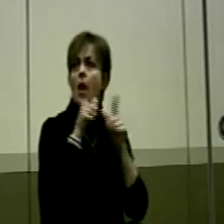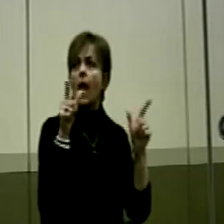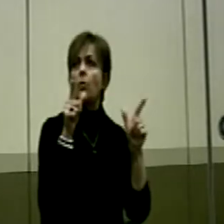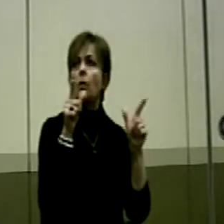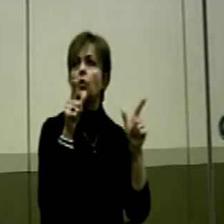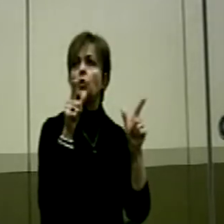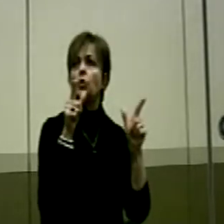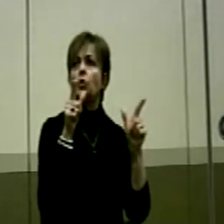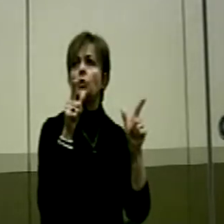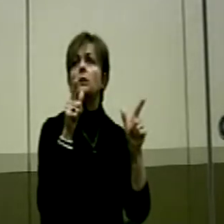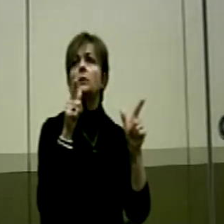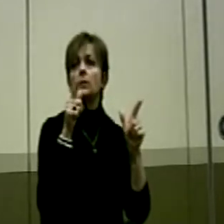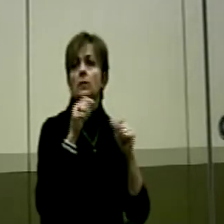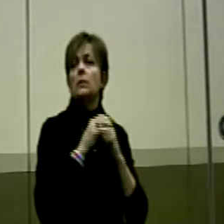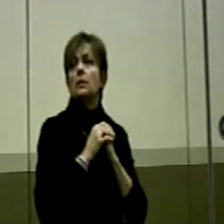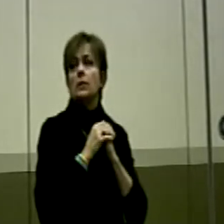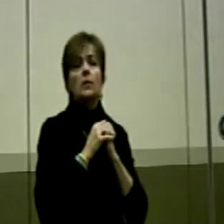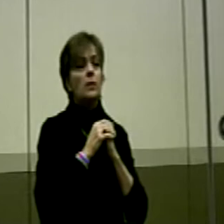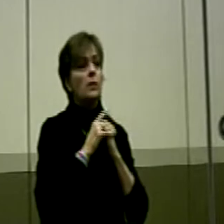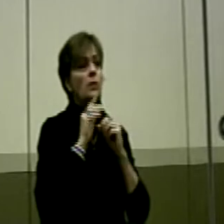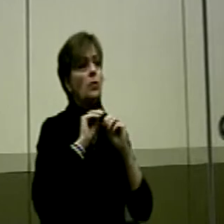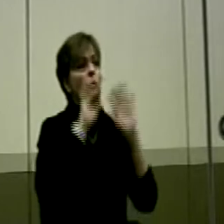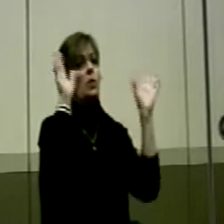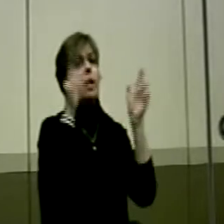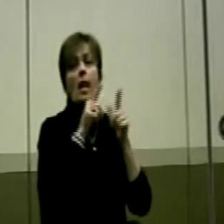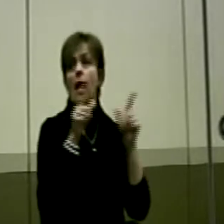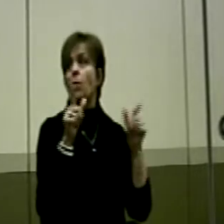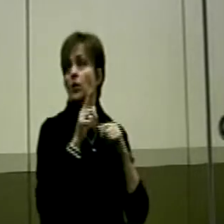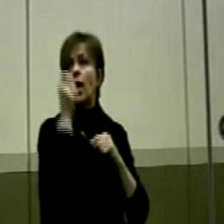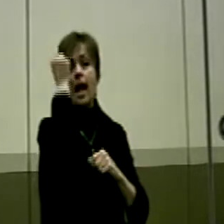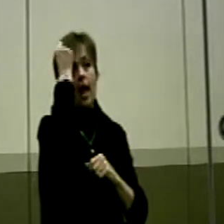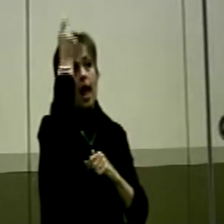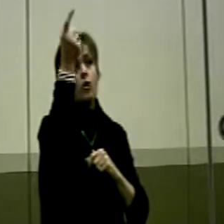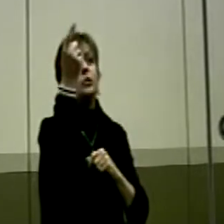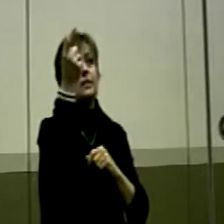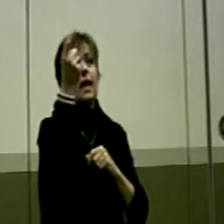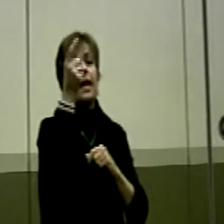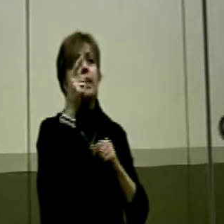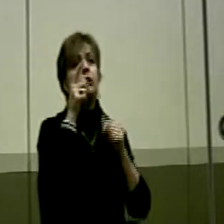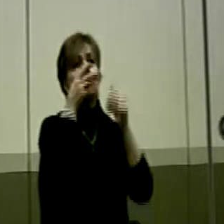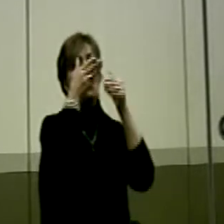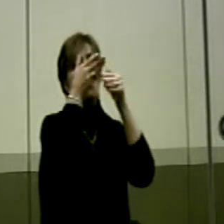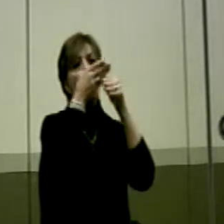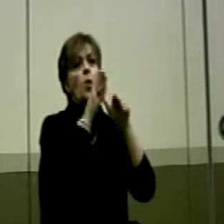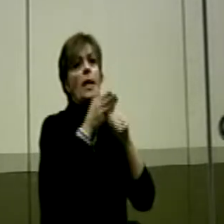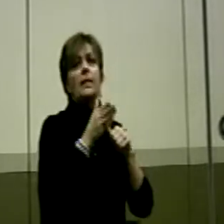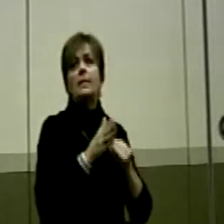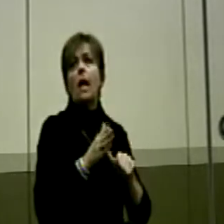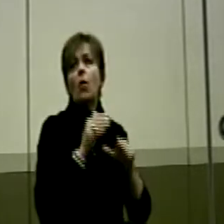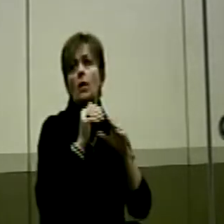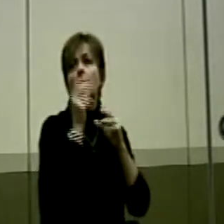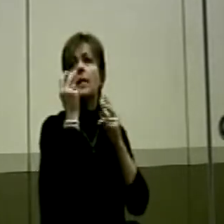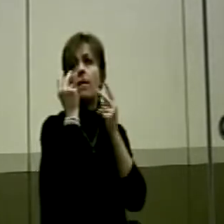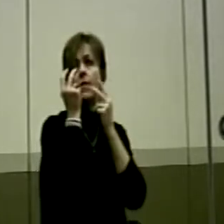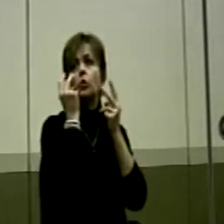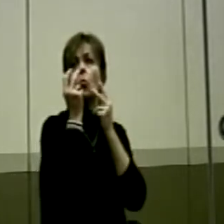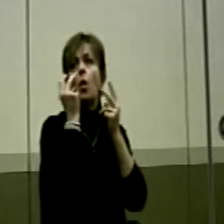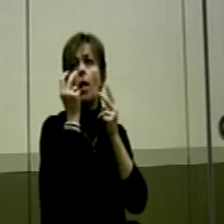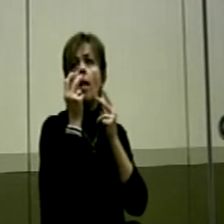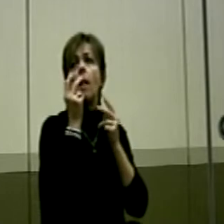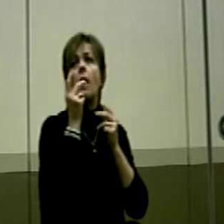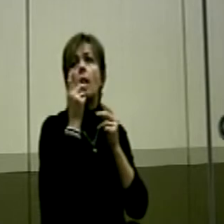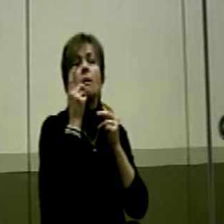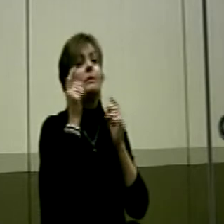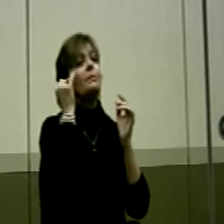out. Like she's saying, having them a part of it, having them show you what is the good behavior, what is the bad behavior, and then using even their language, even if it's